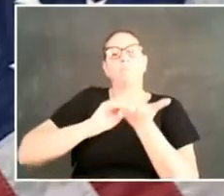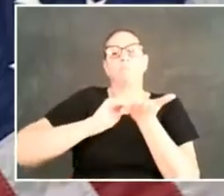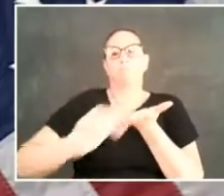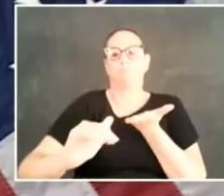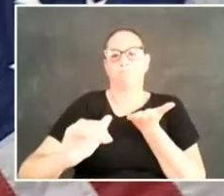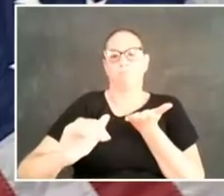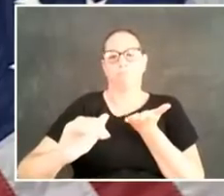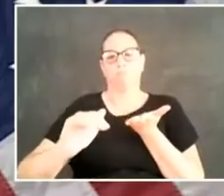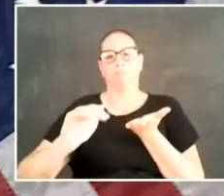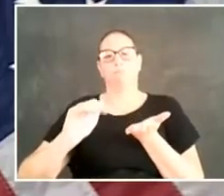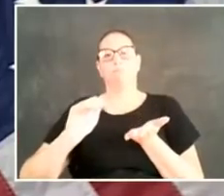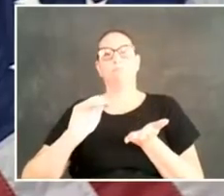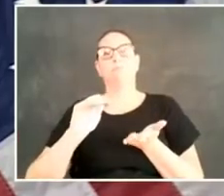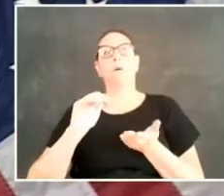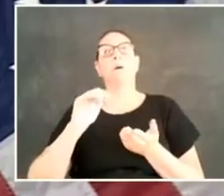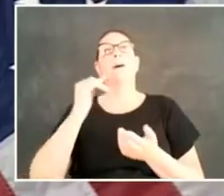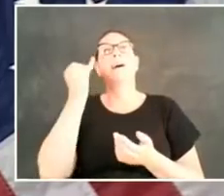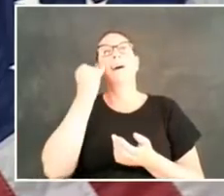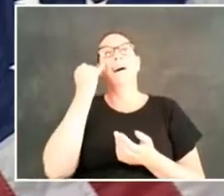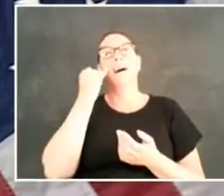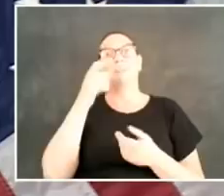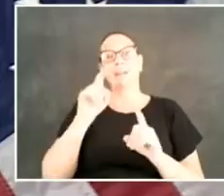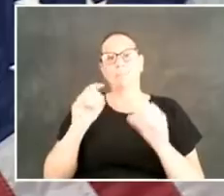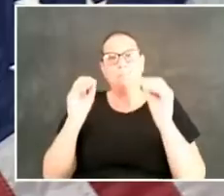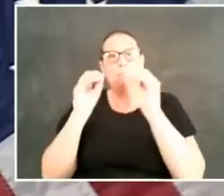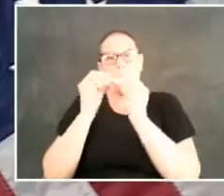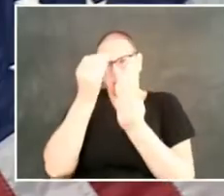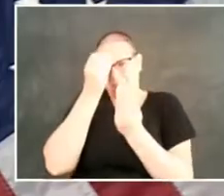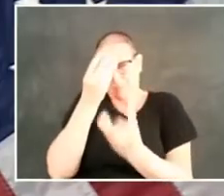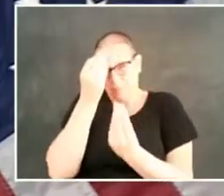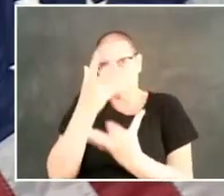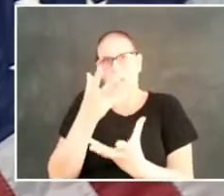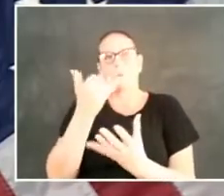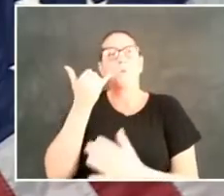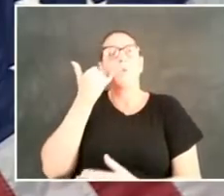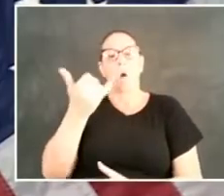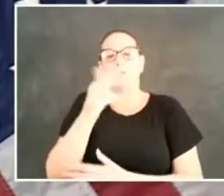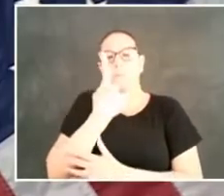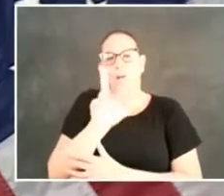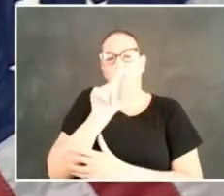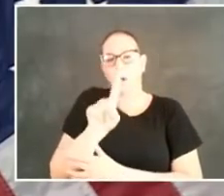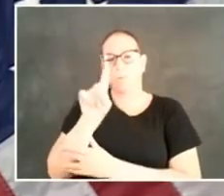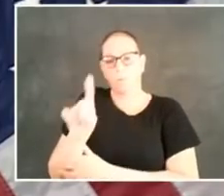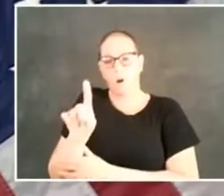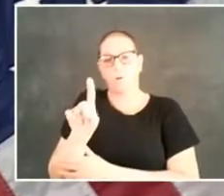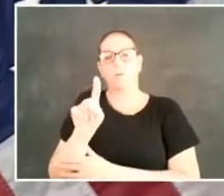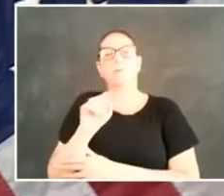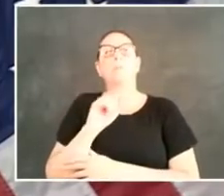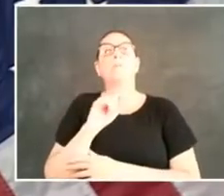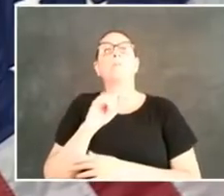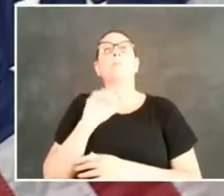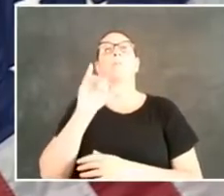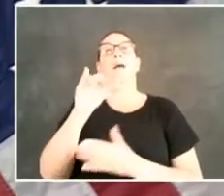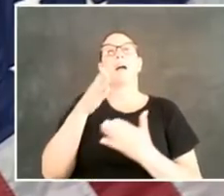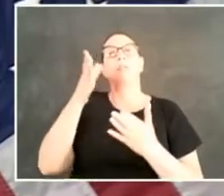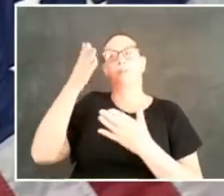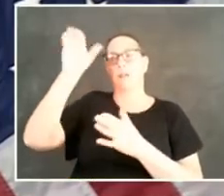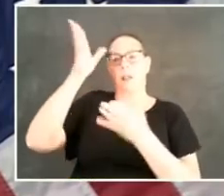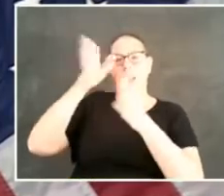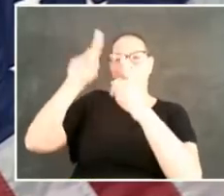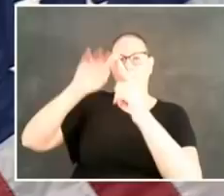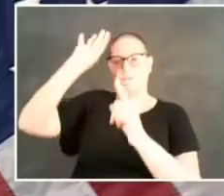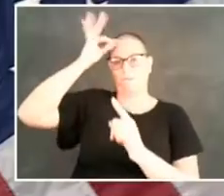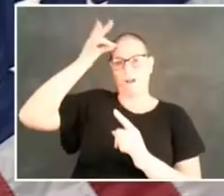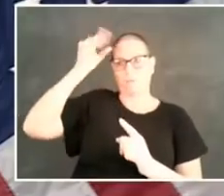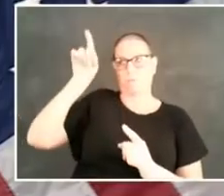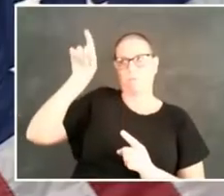small businesses, and we want to make sure that they get that federal support, and New York City gets its fair share. Now, if you're